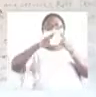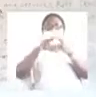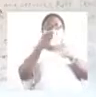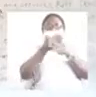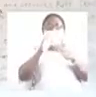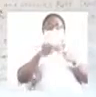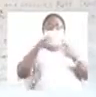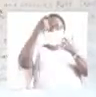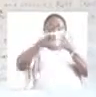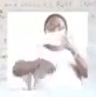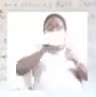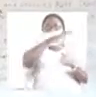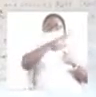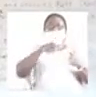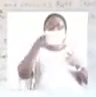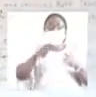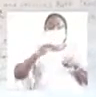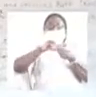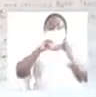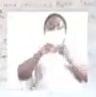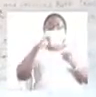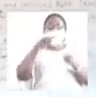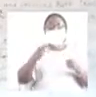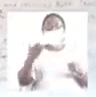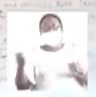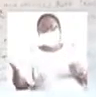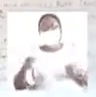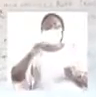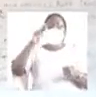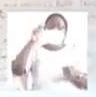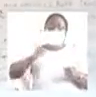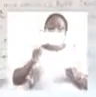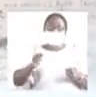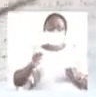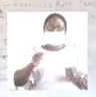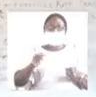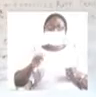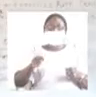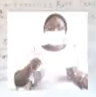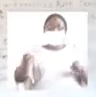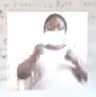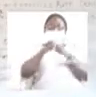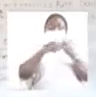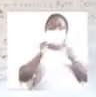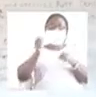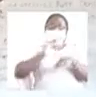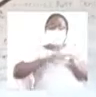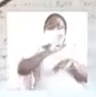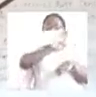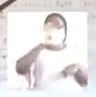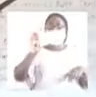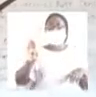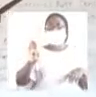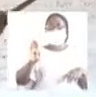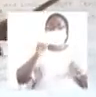showing the relationship between prices and the quantity of the commodity demanded, just as it's written on the